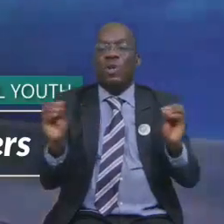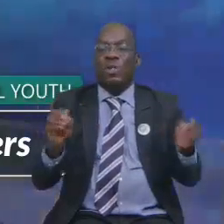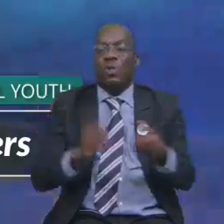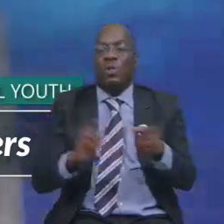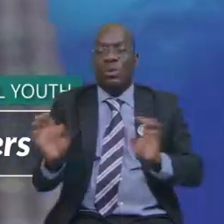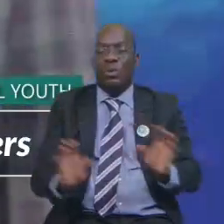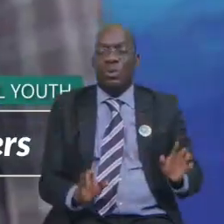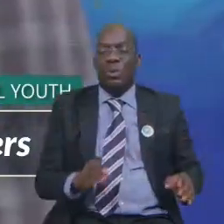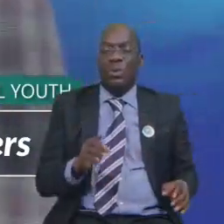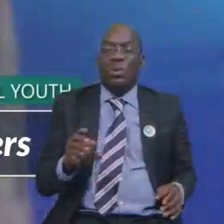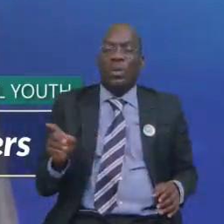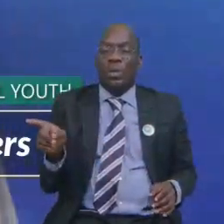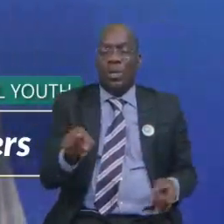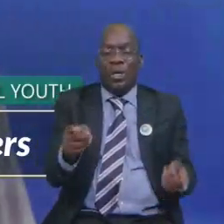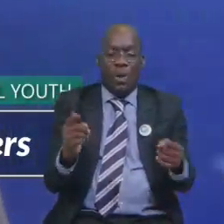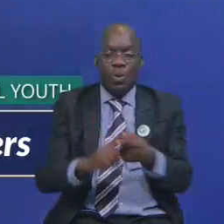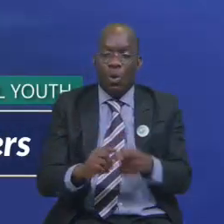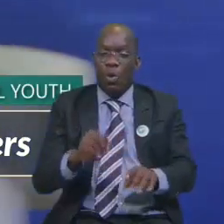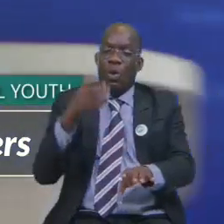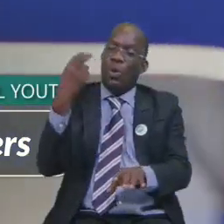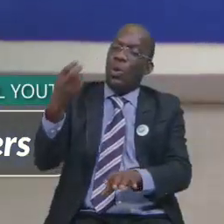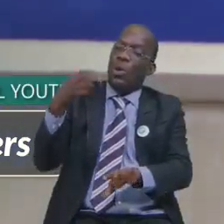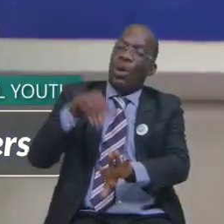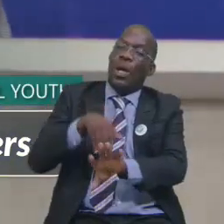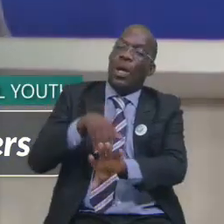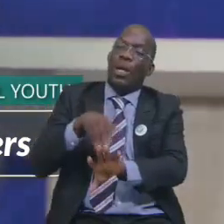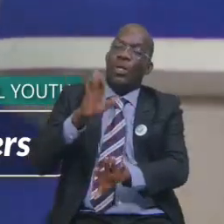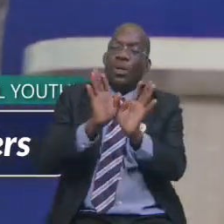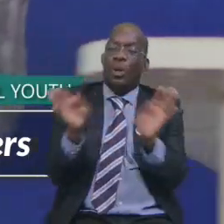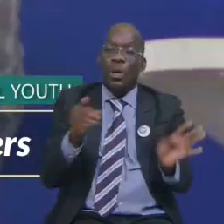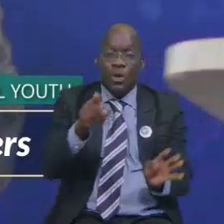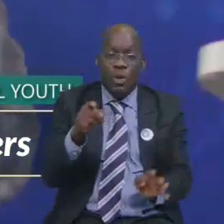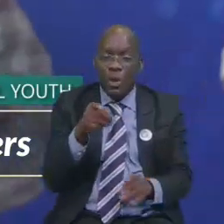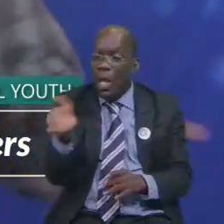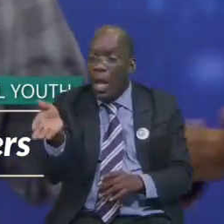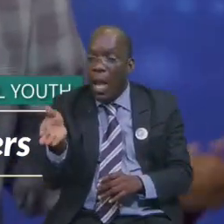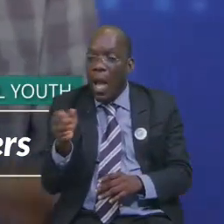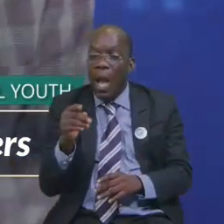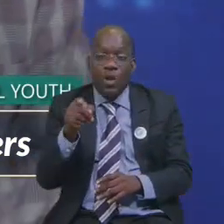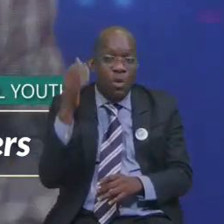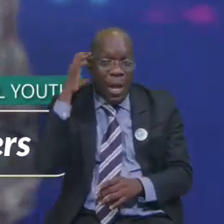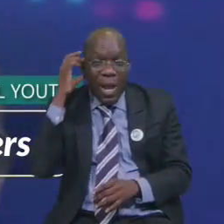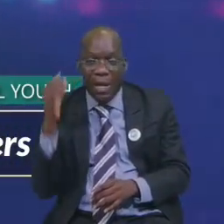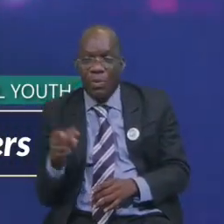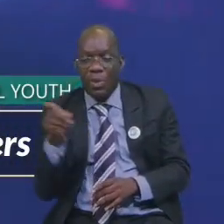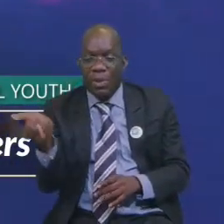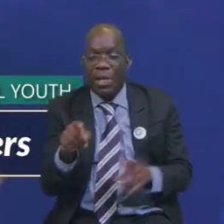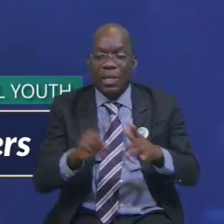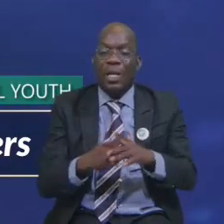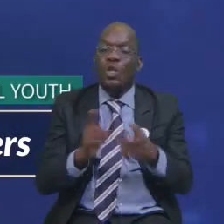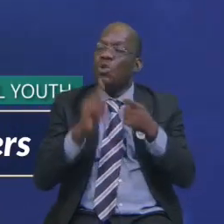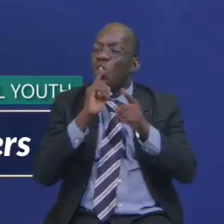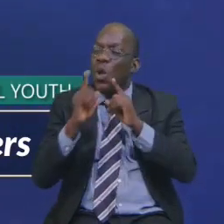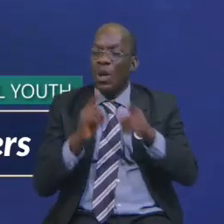to knock on your door. Are you there? Are you there? Have you heard? Then they begin that conversation. And any goal